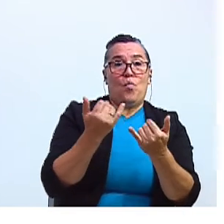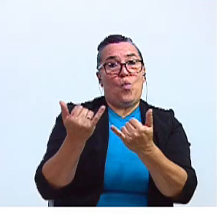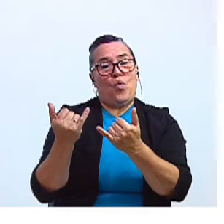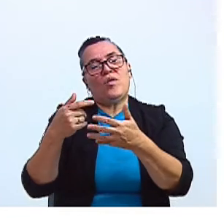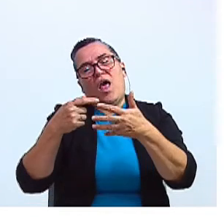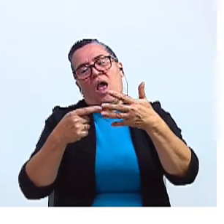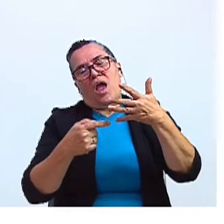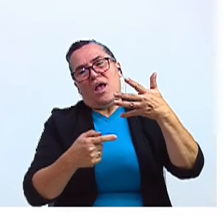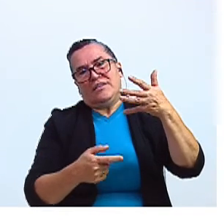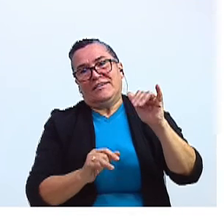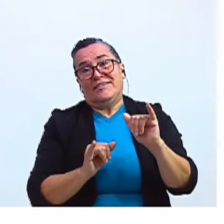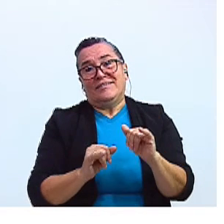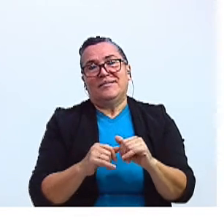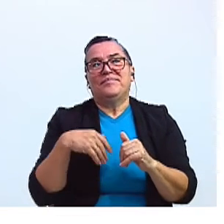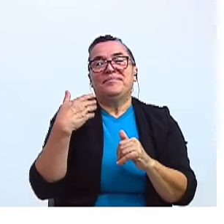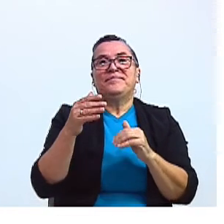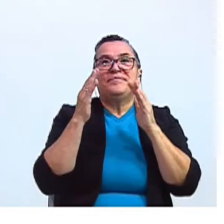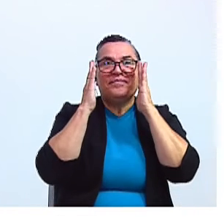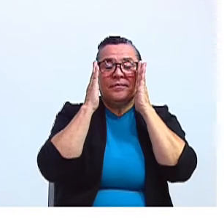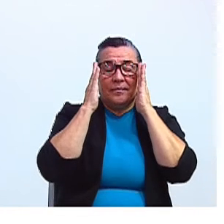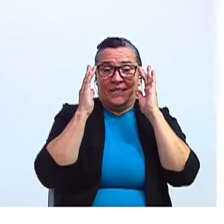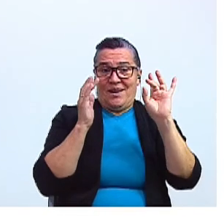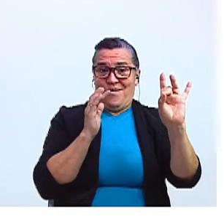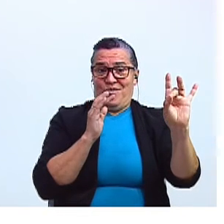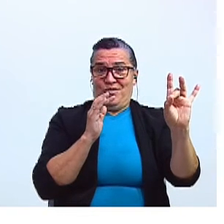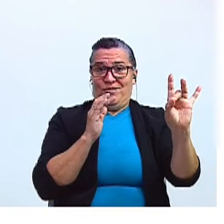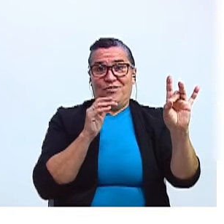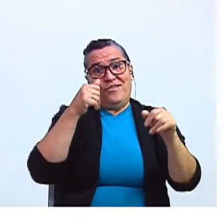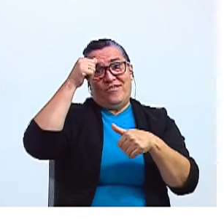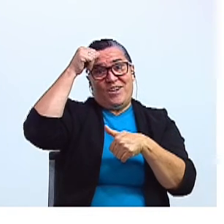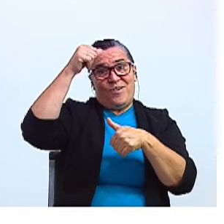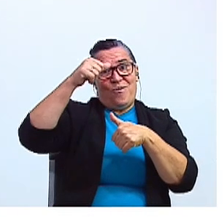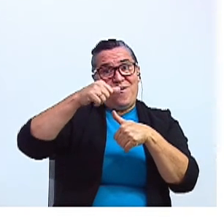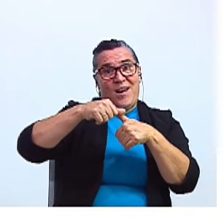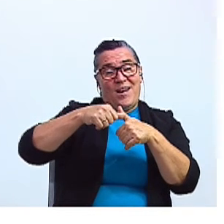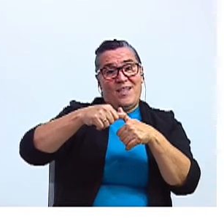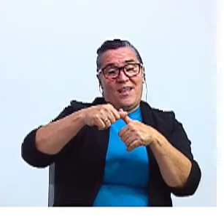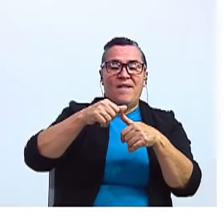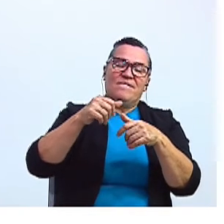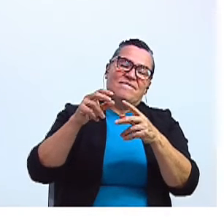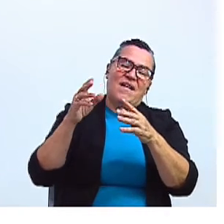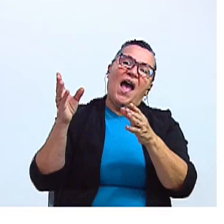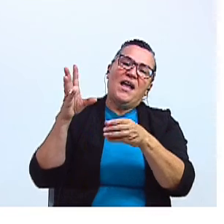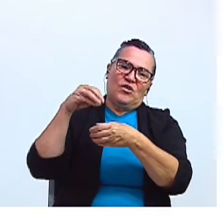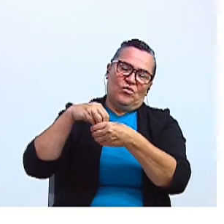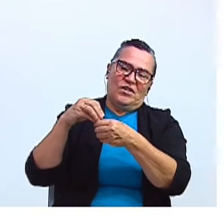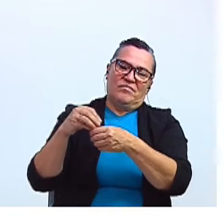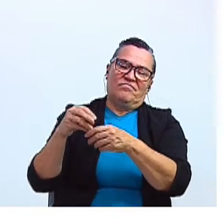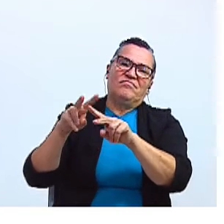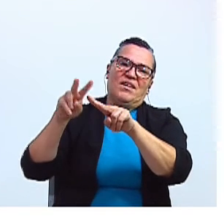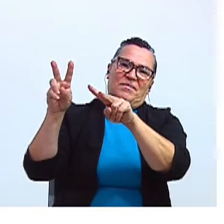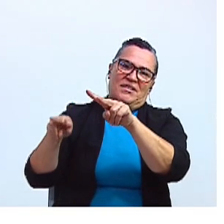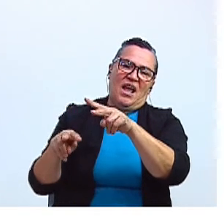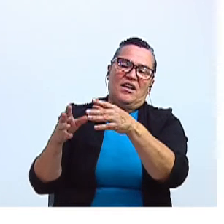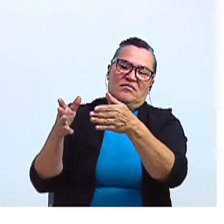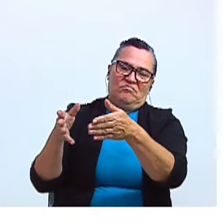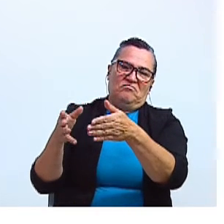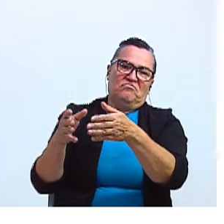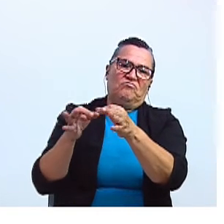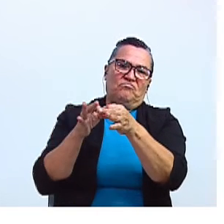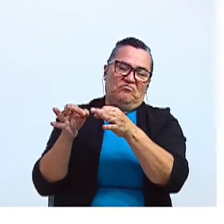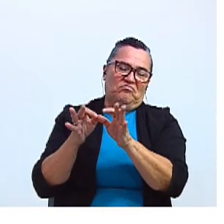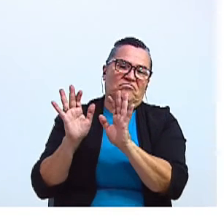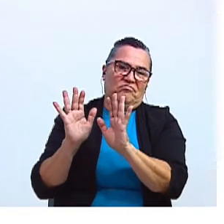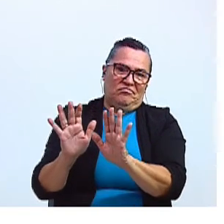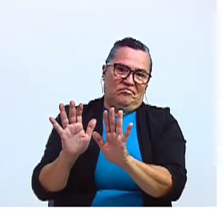etc. Next one. And remember to include some disadvantages, okay, of the